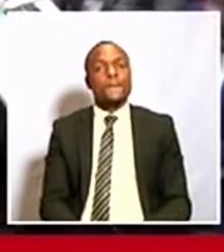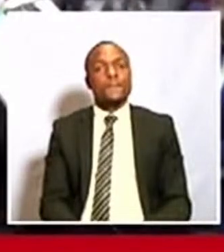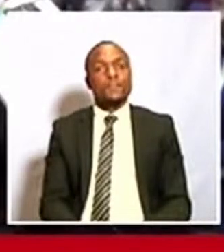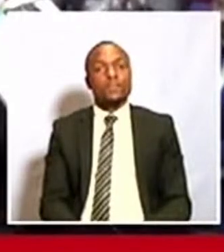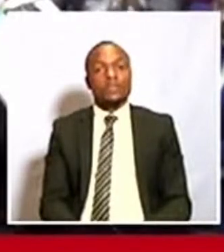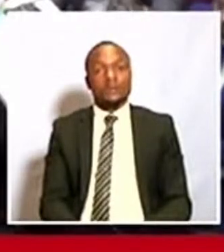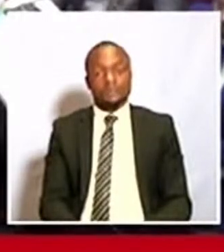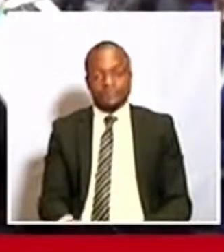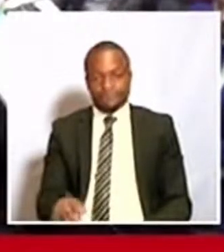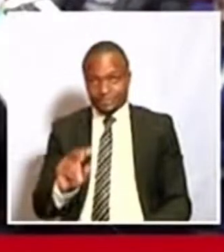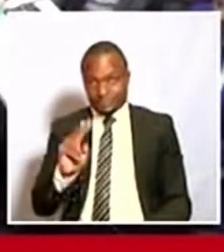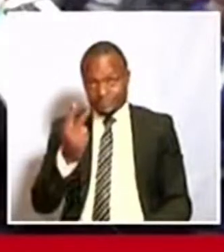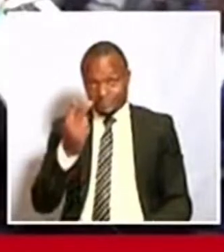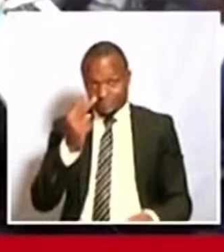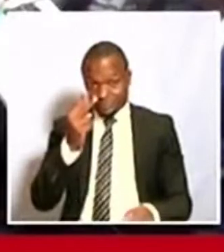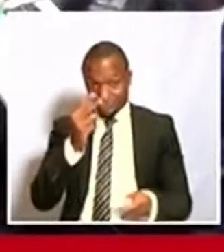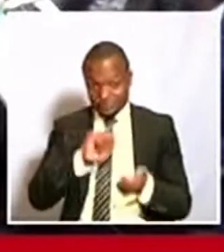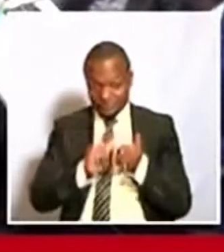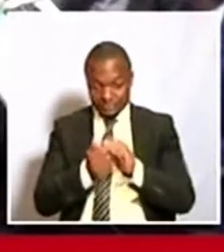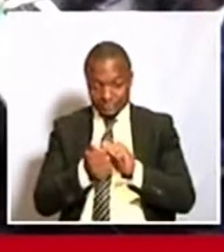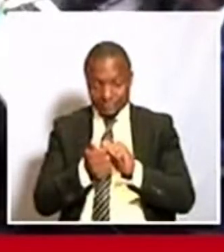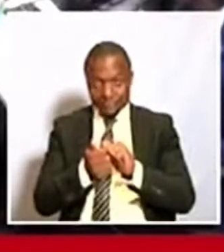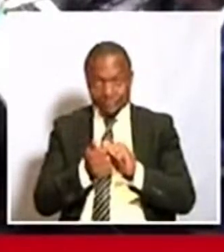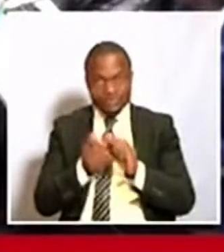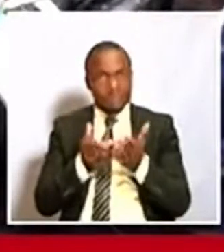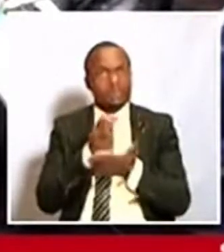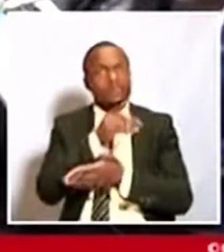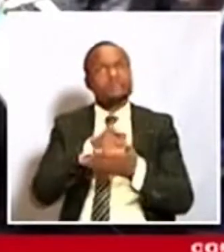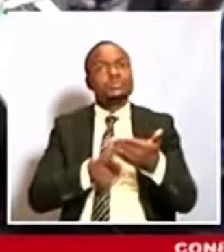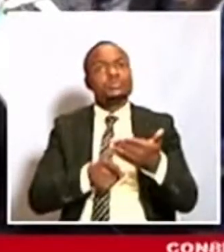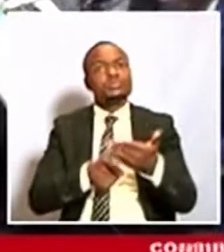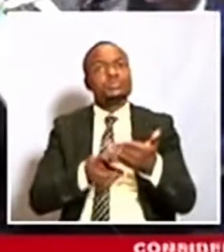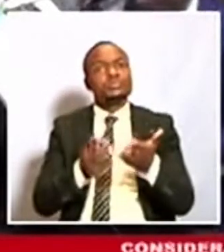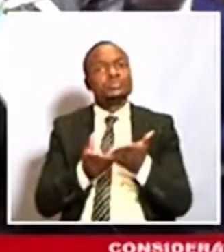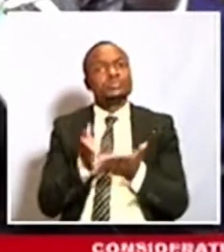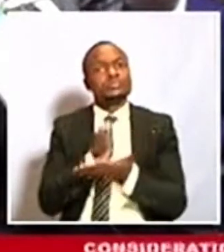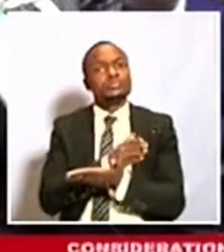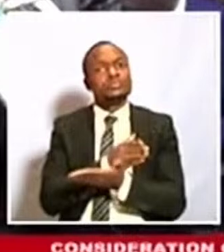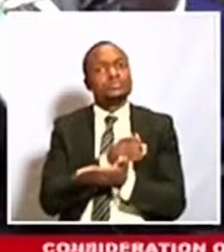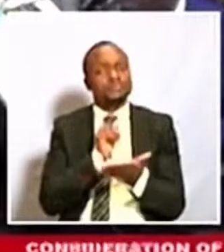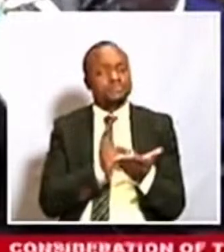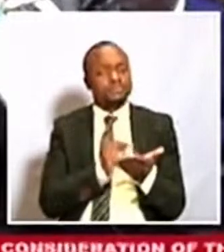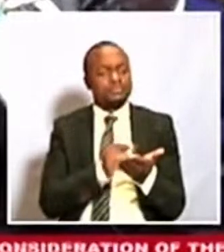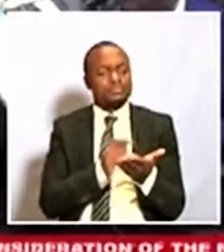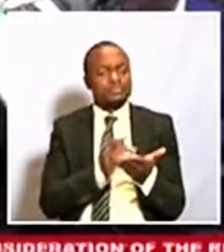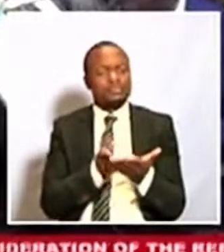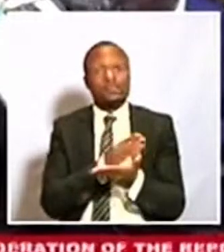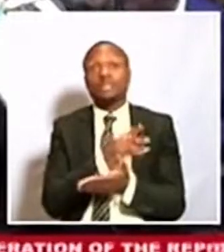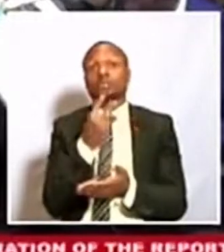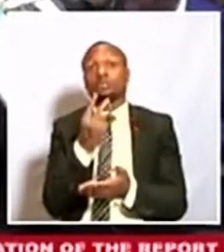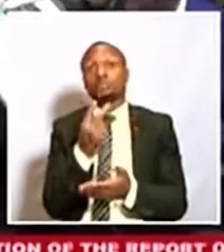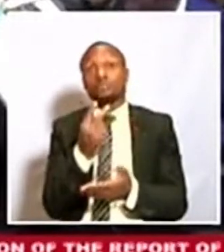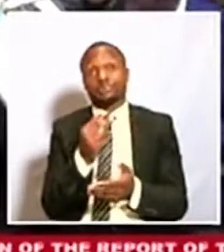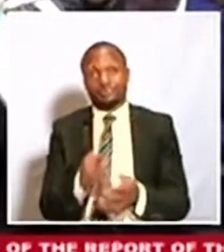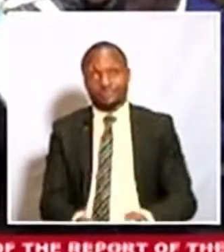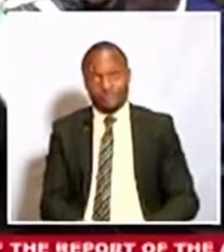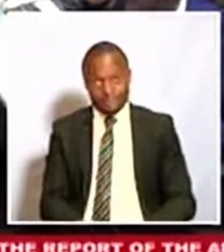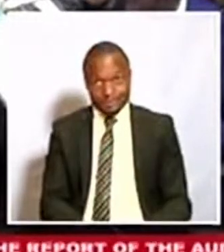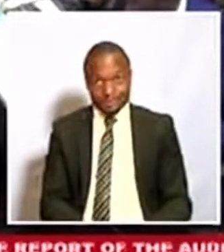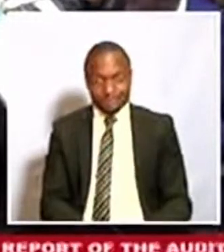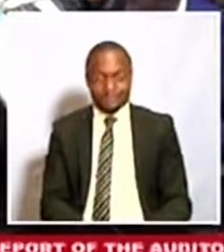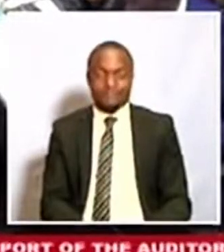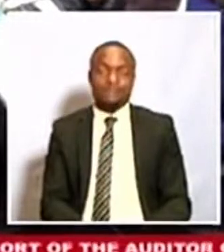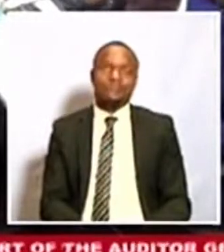second query. You're on page what? On page, I'm sure this should be page 2.